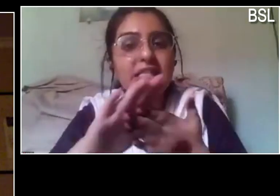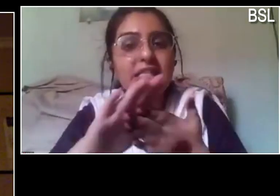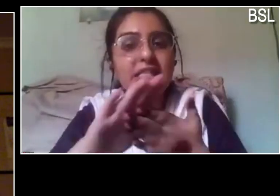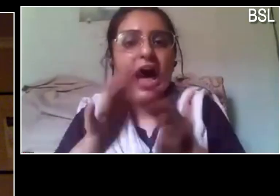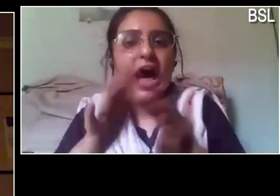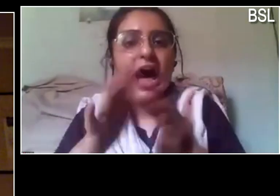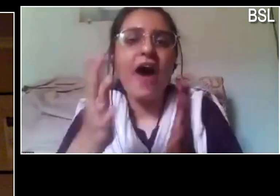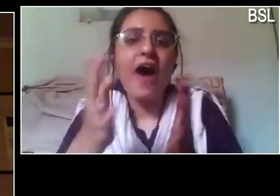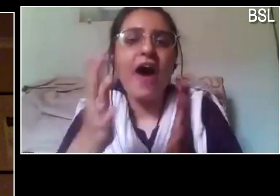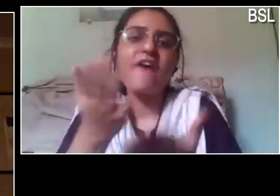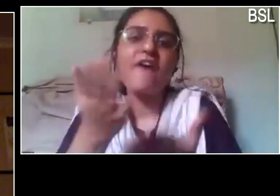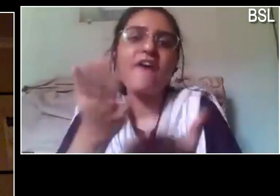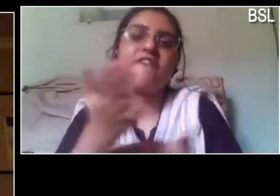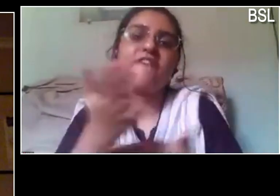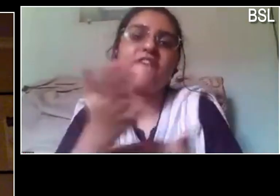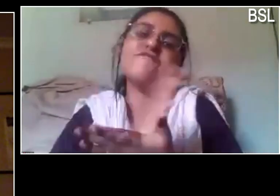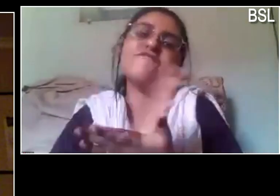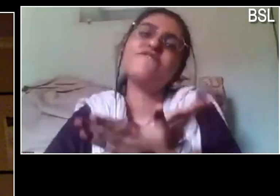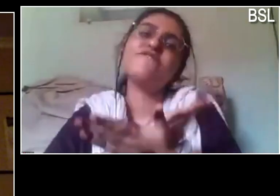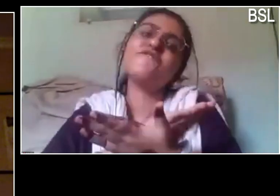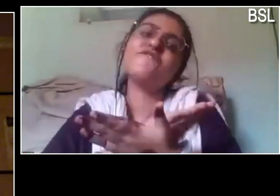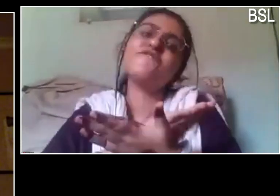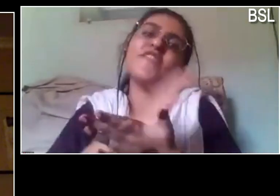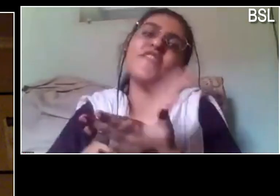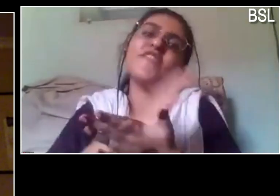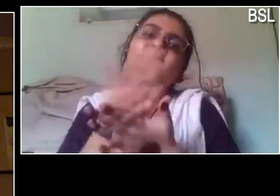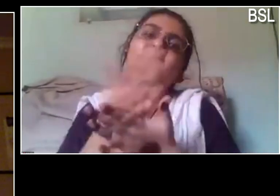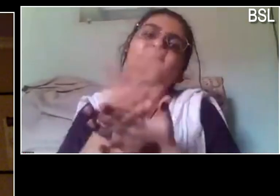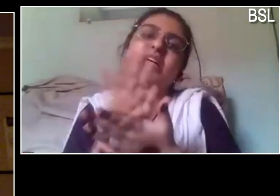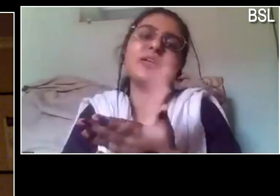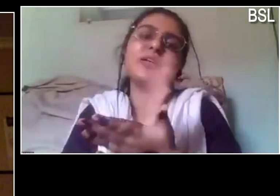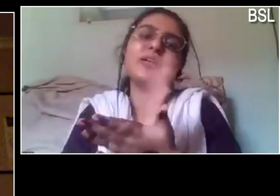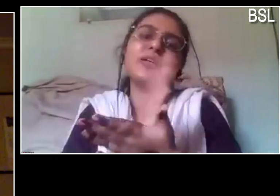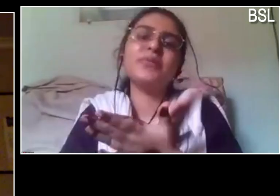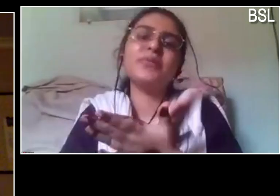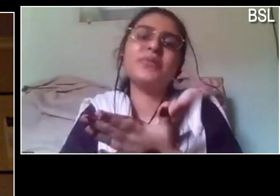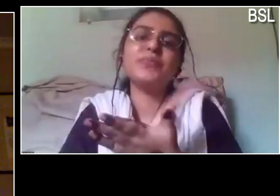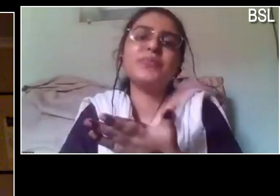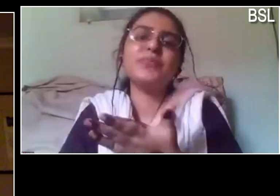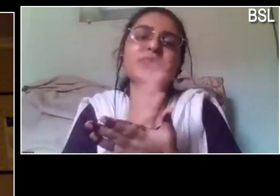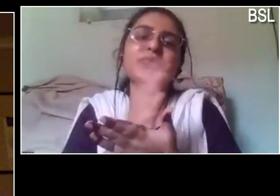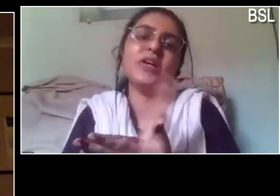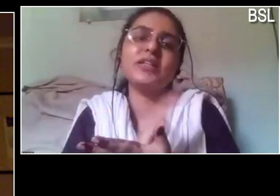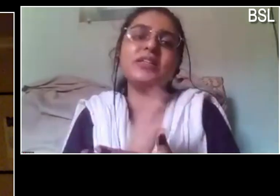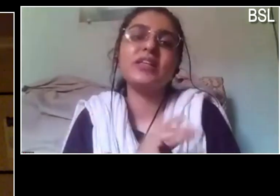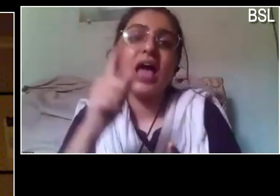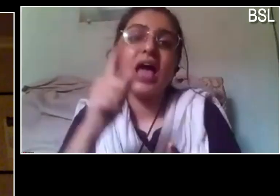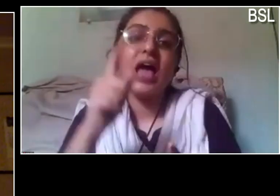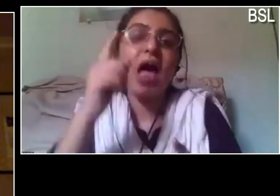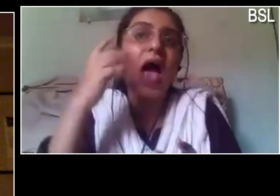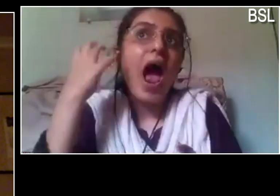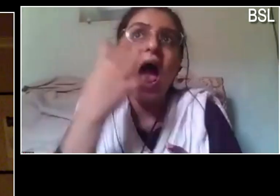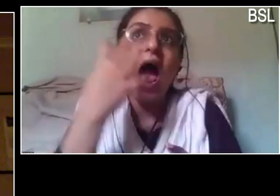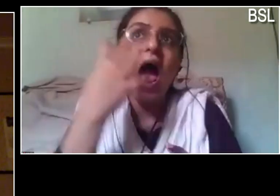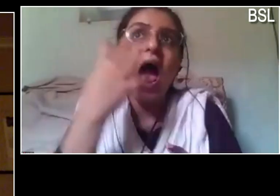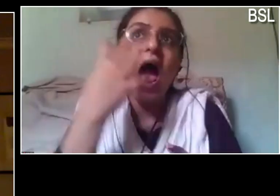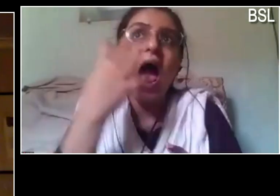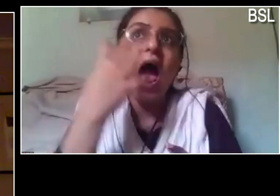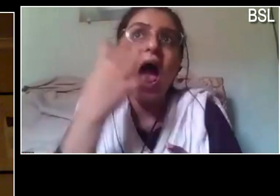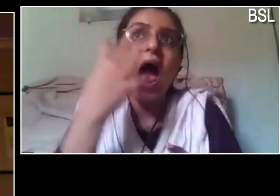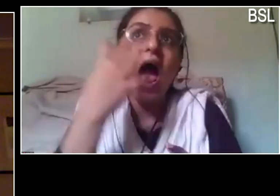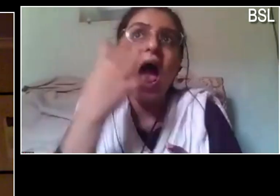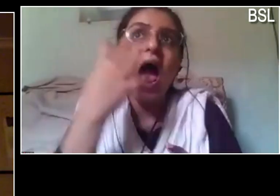moved online. And it's more important than ever that all persons with disability has equal